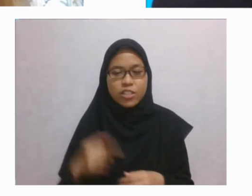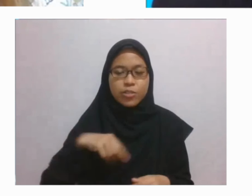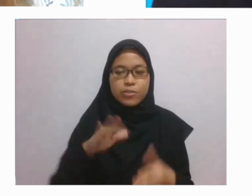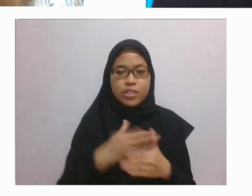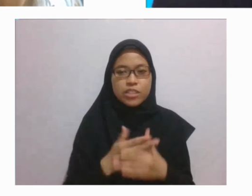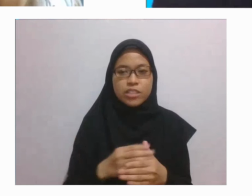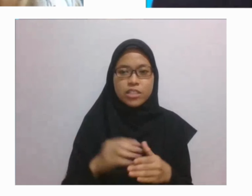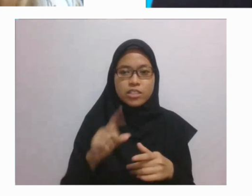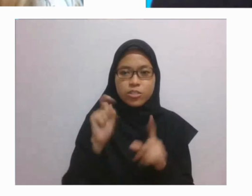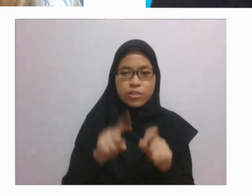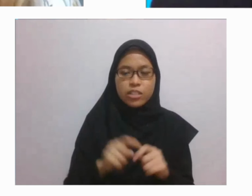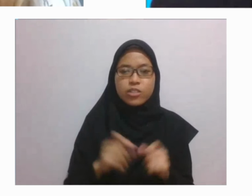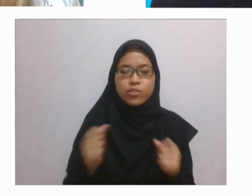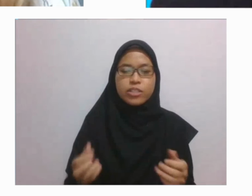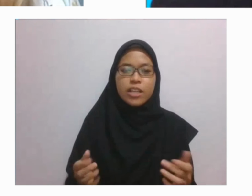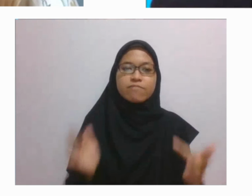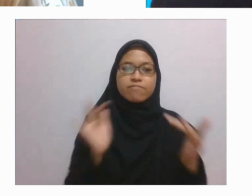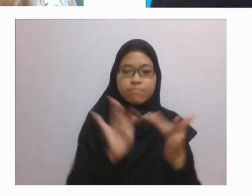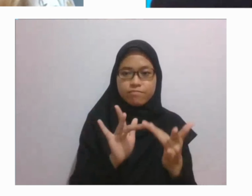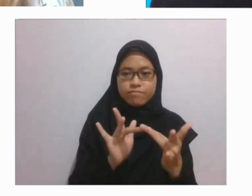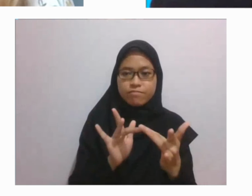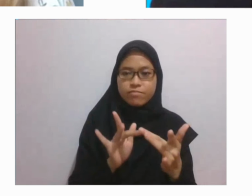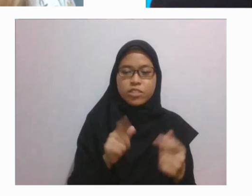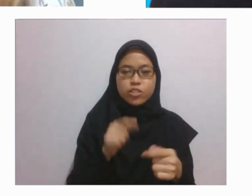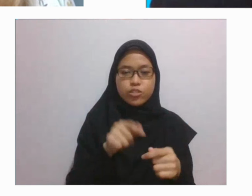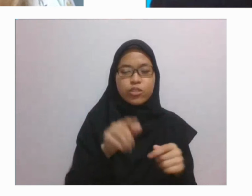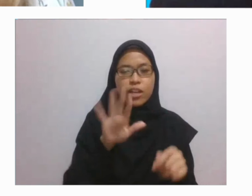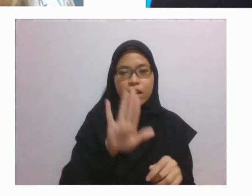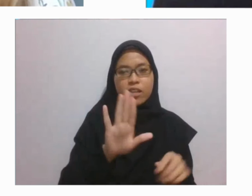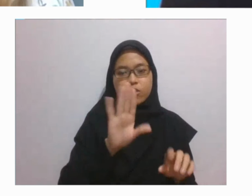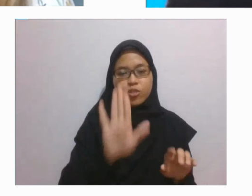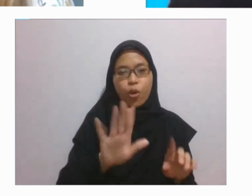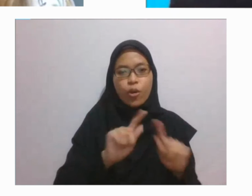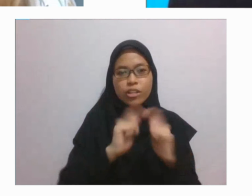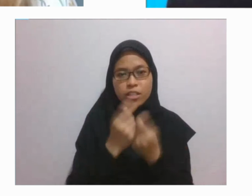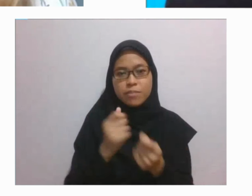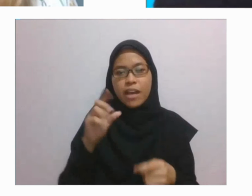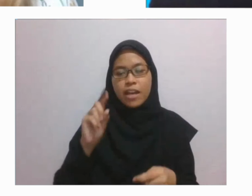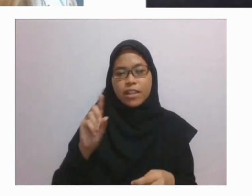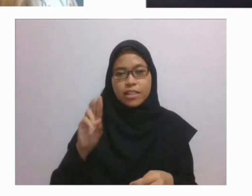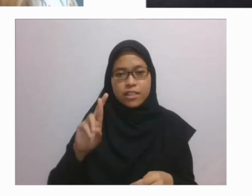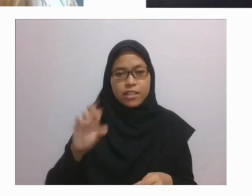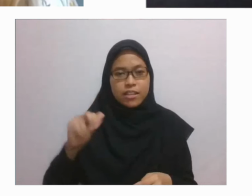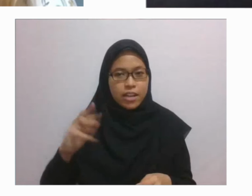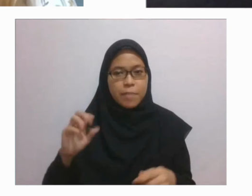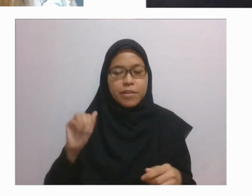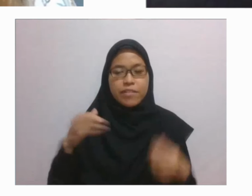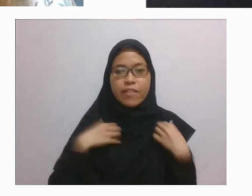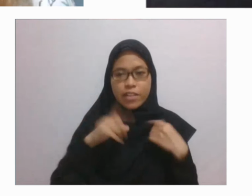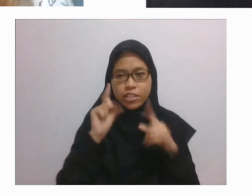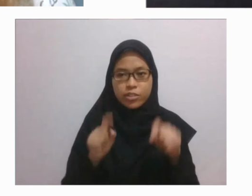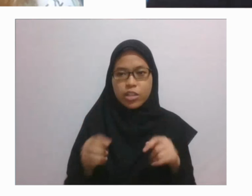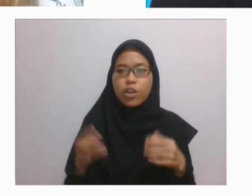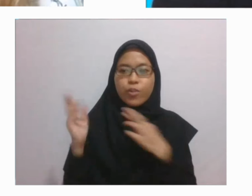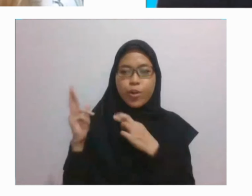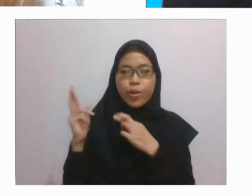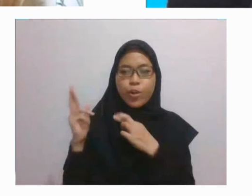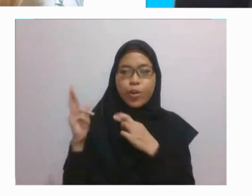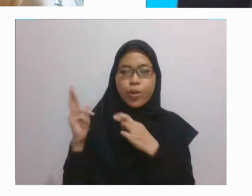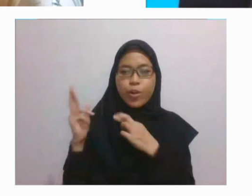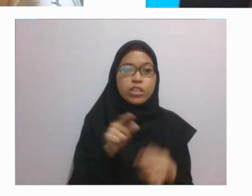questions afterwards. Of course, they can reach out to you and your team in Durham with any other questions. So hopefully they'll take the opportunity to reach out to you as